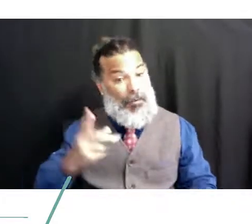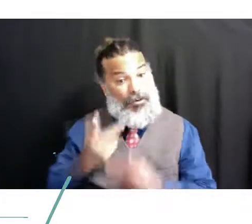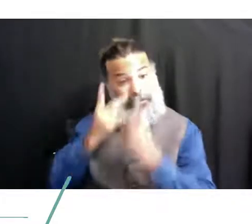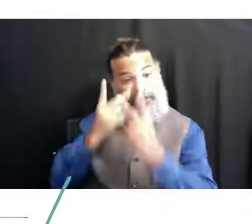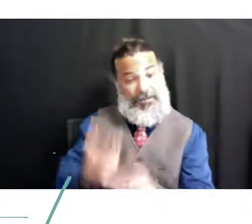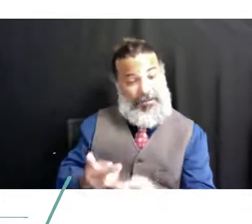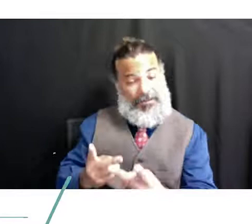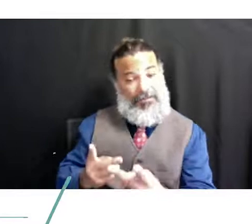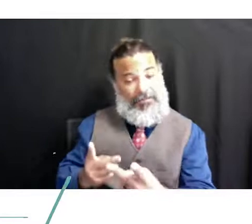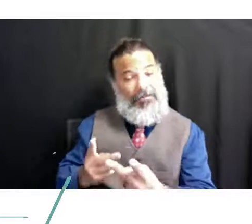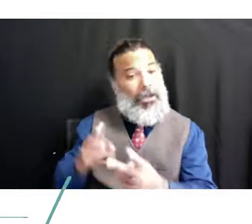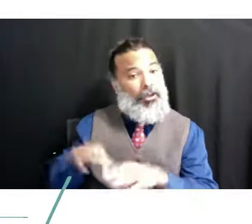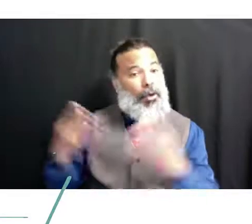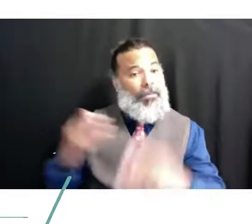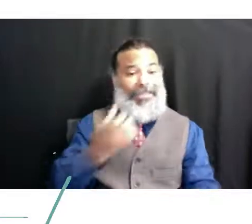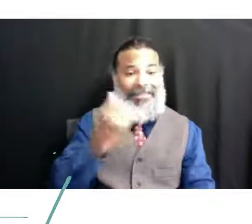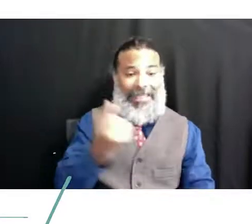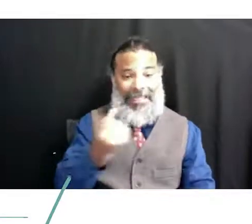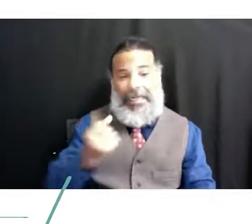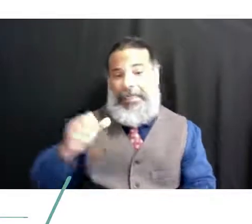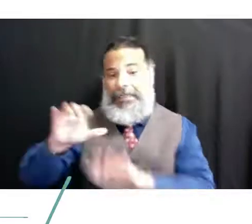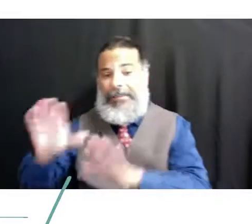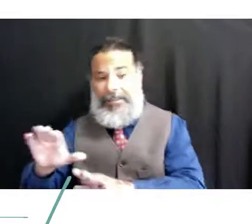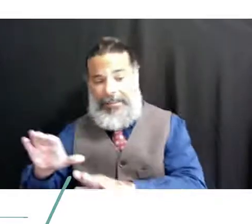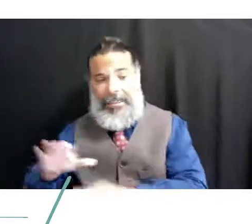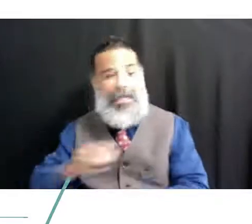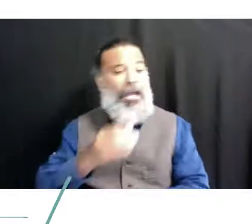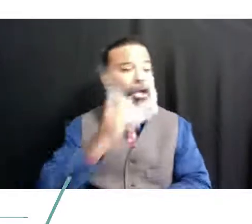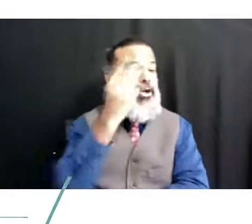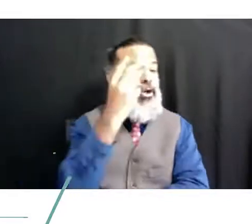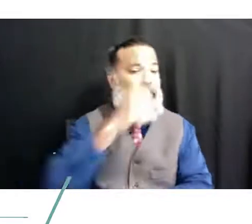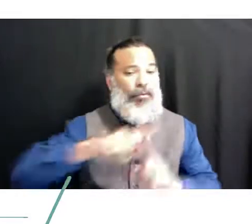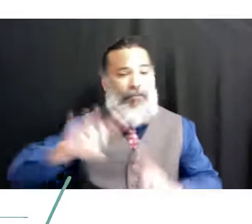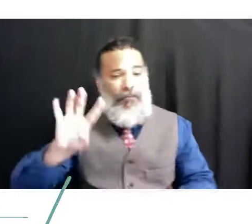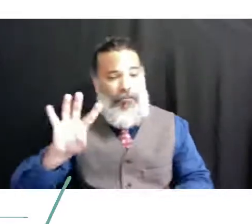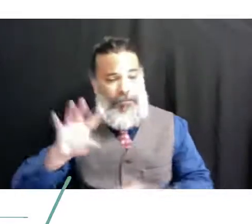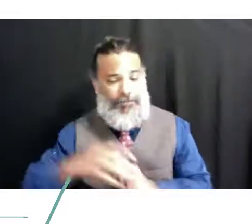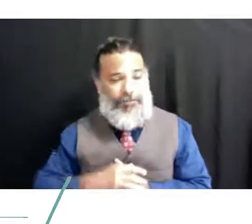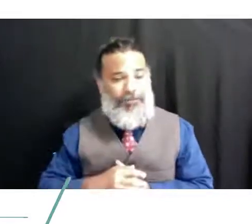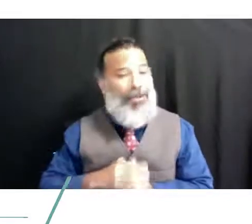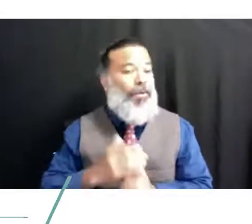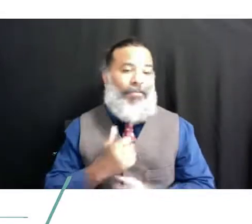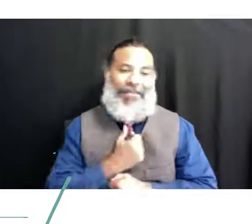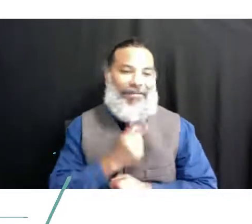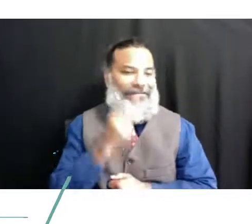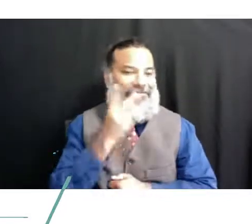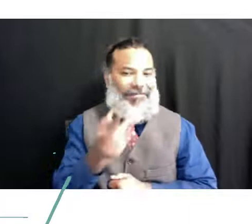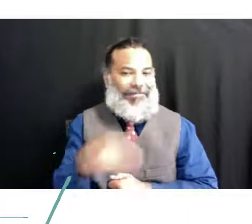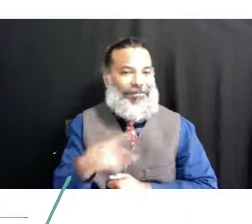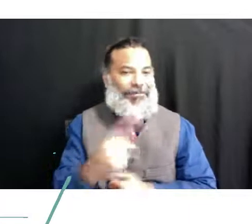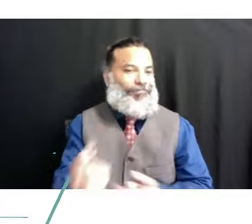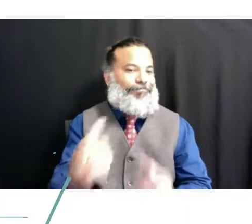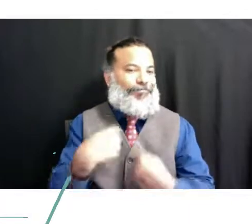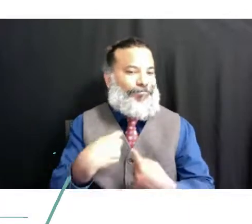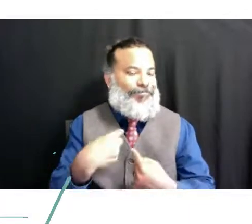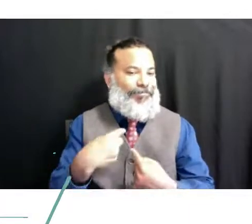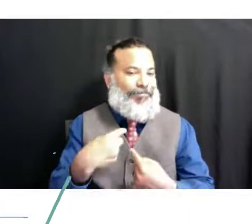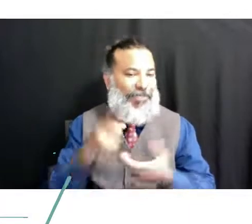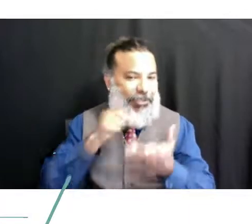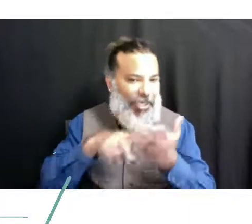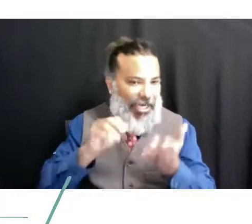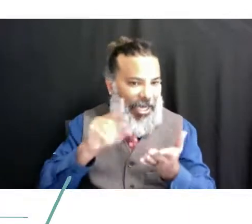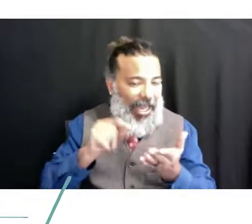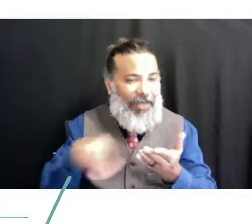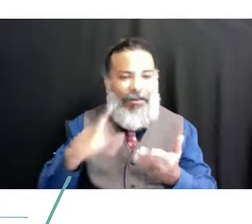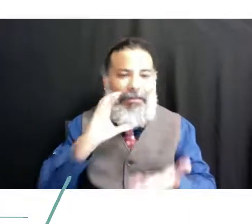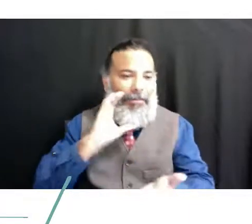the Carroll Mansion is open on Saturdays and Sundays from noon to 4, and we would love to have you check out these incredible photographs